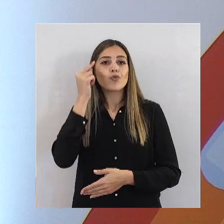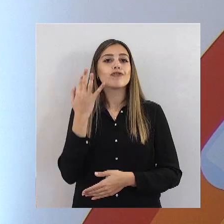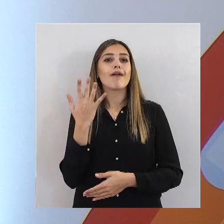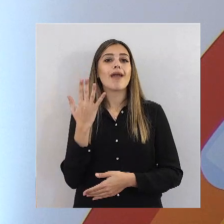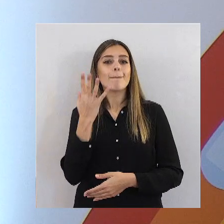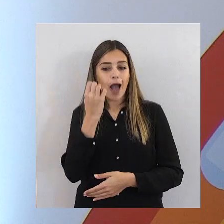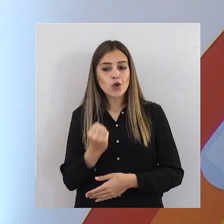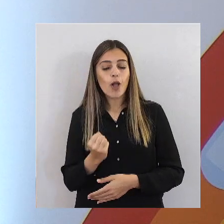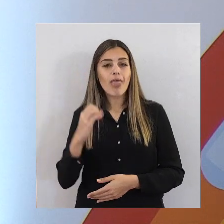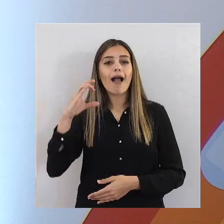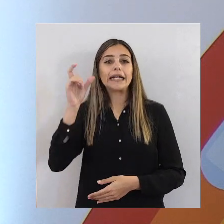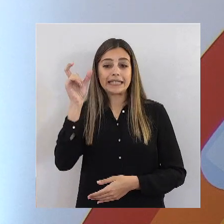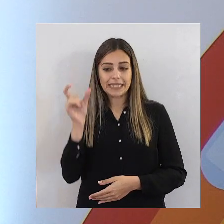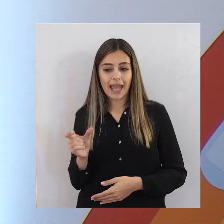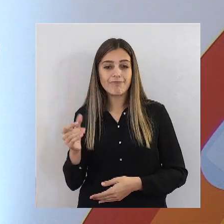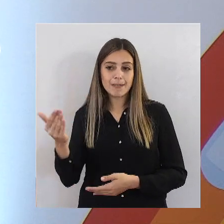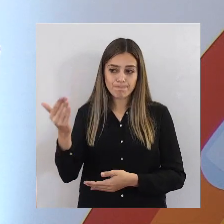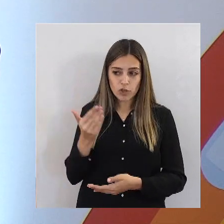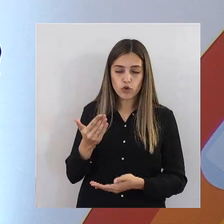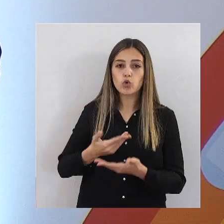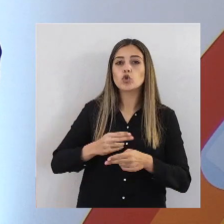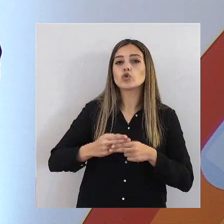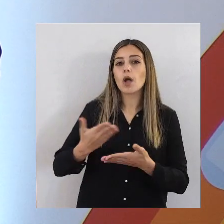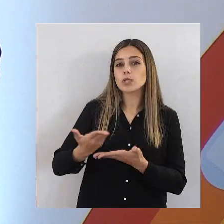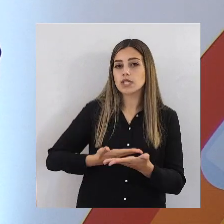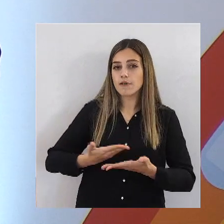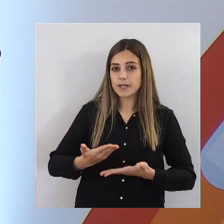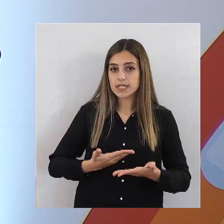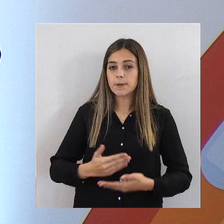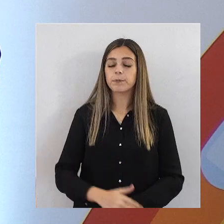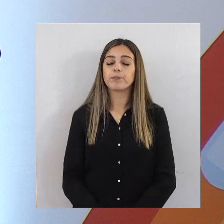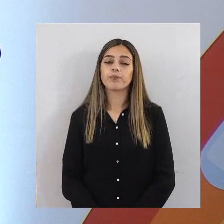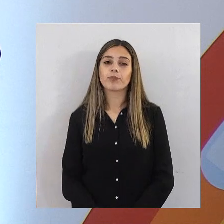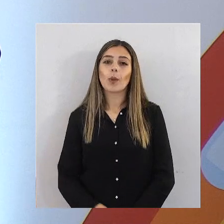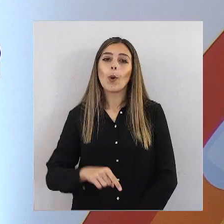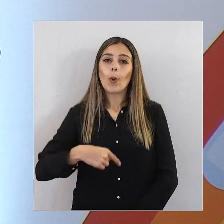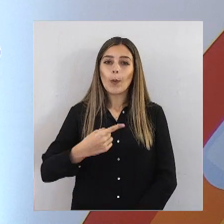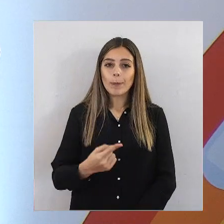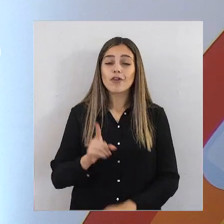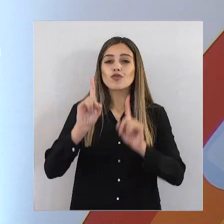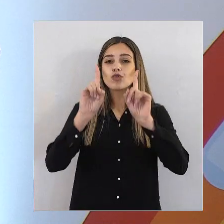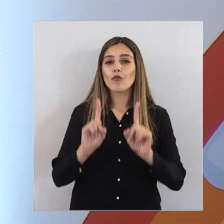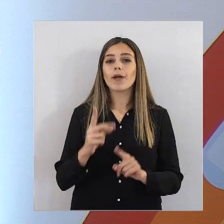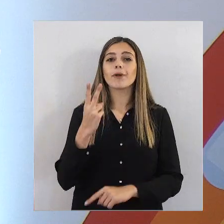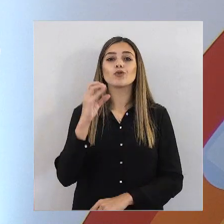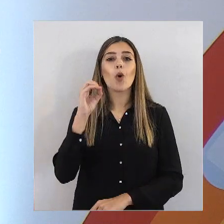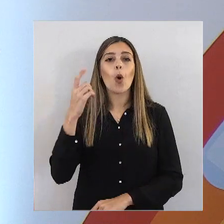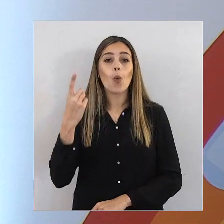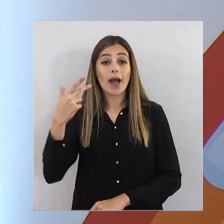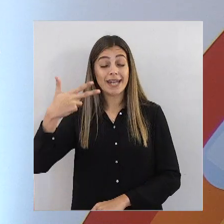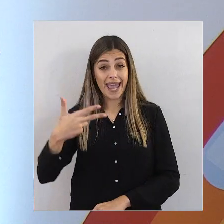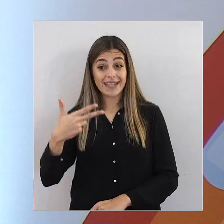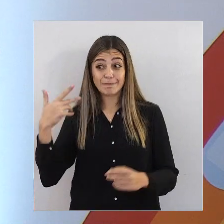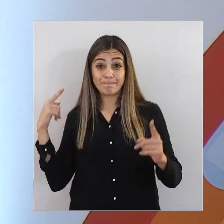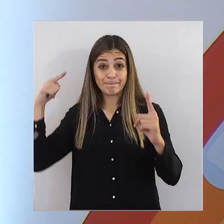would eventually come forward. Then clinical activity kicked off in November 2018. And to date,